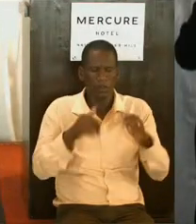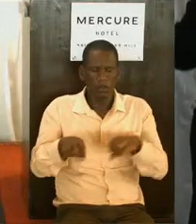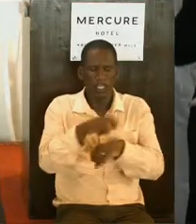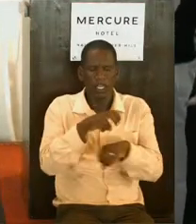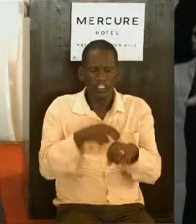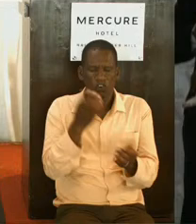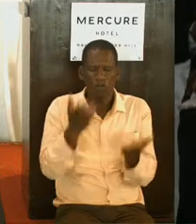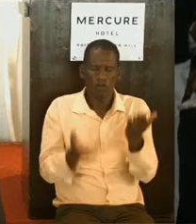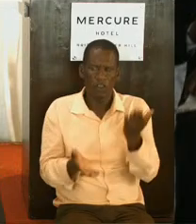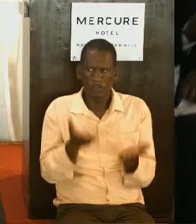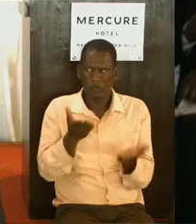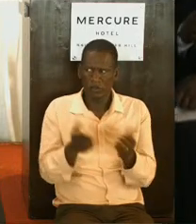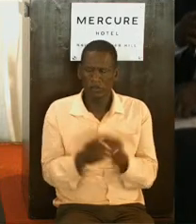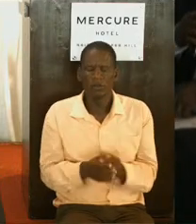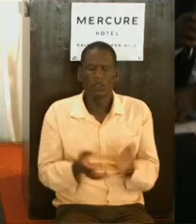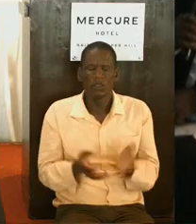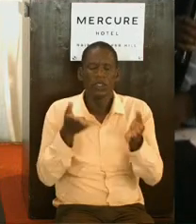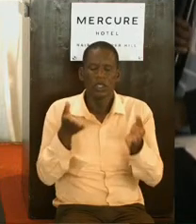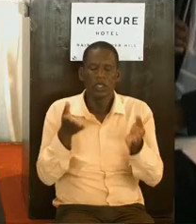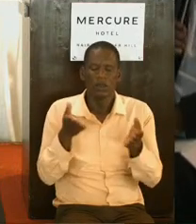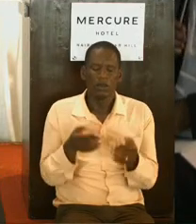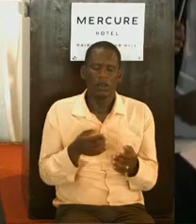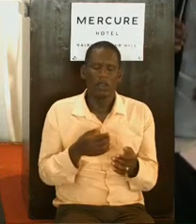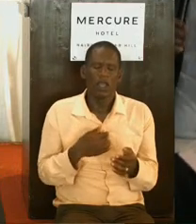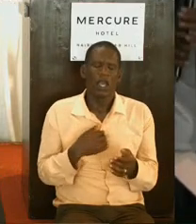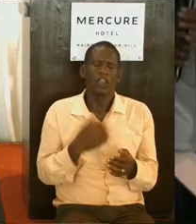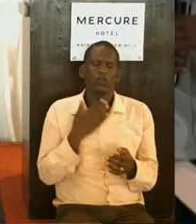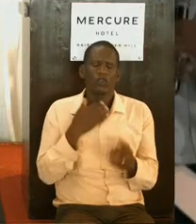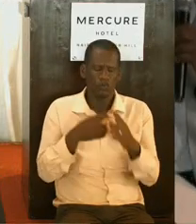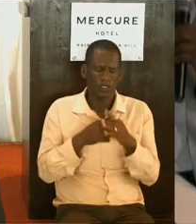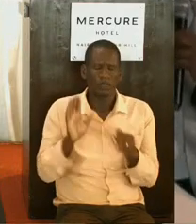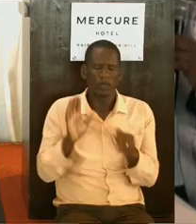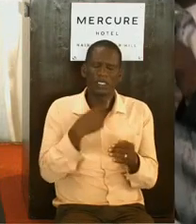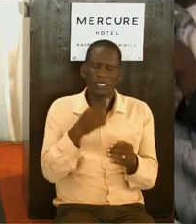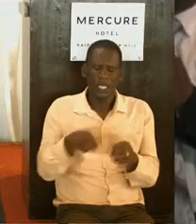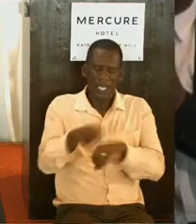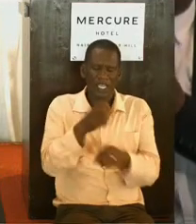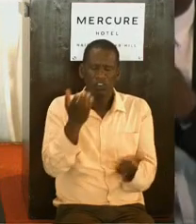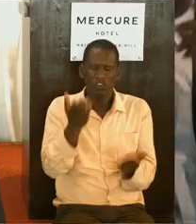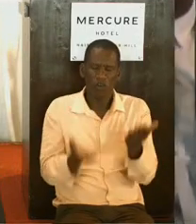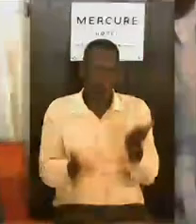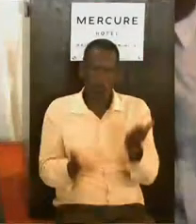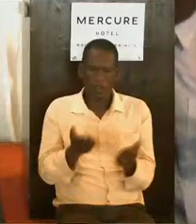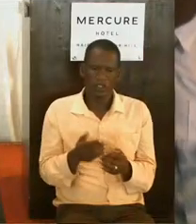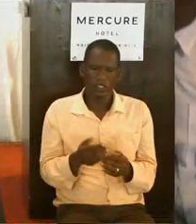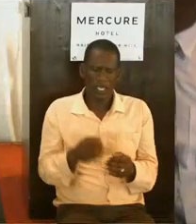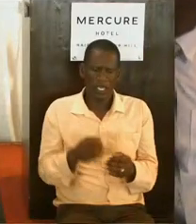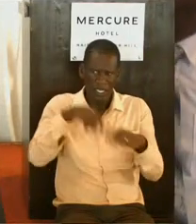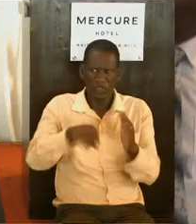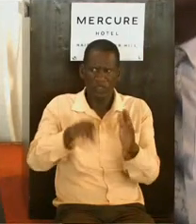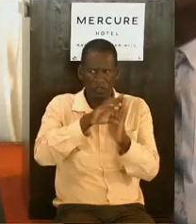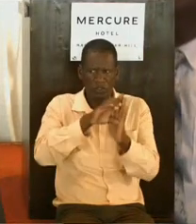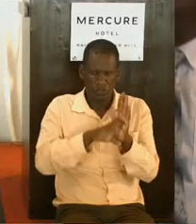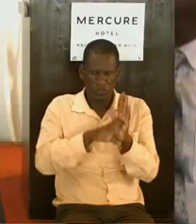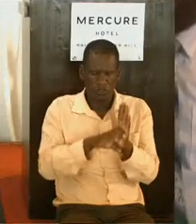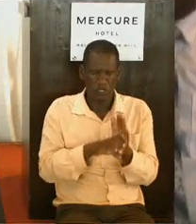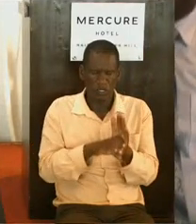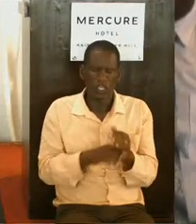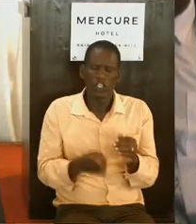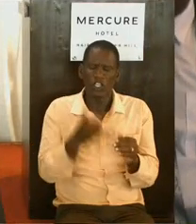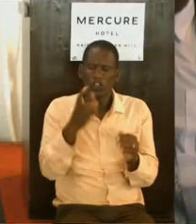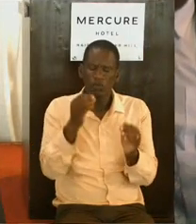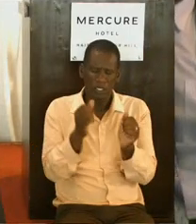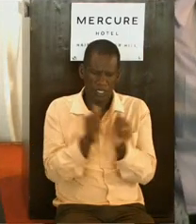values I should begin by saying National values being enshrined in the constitution in